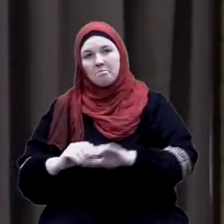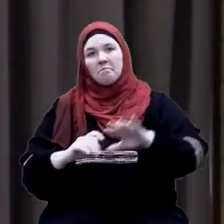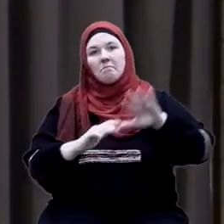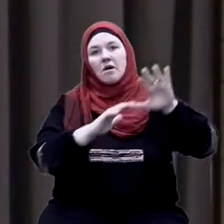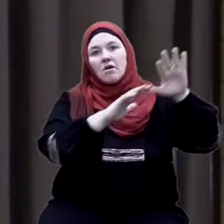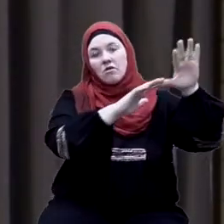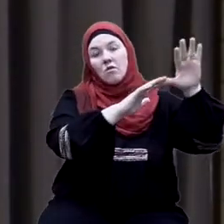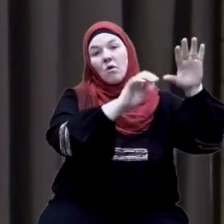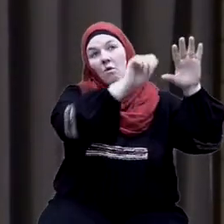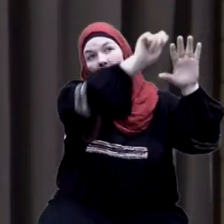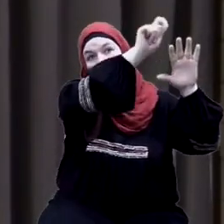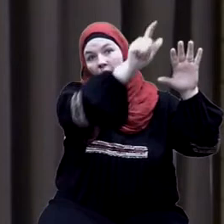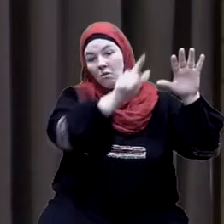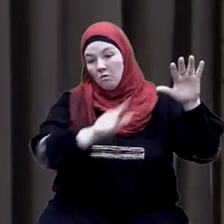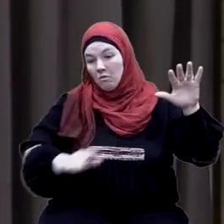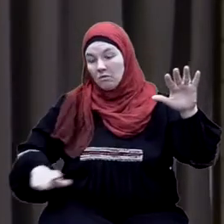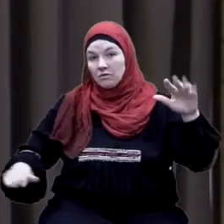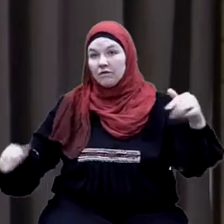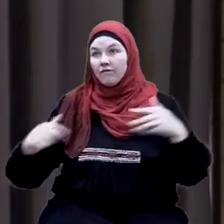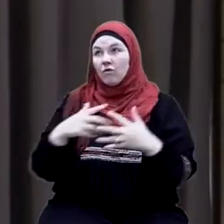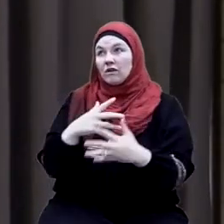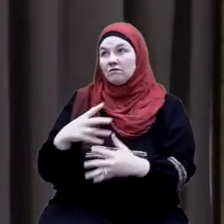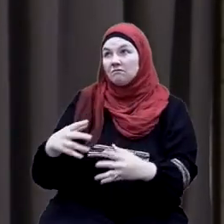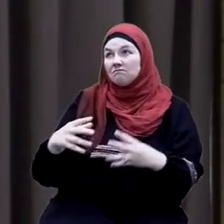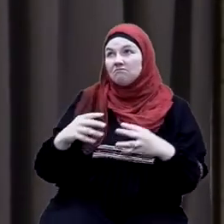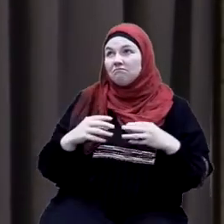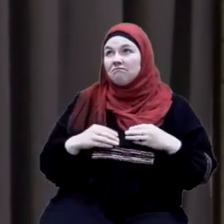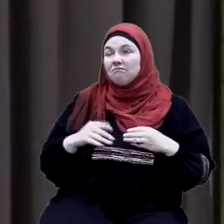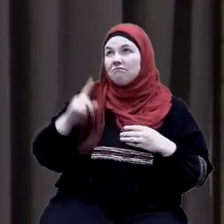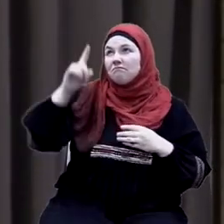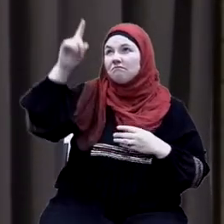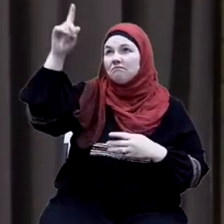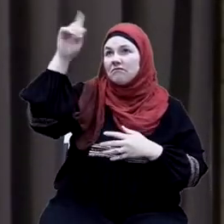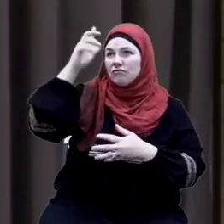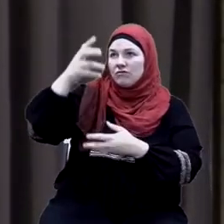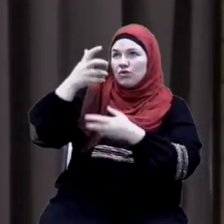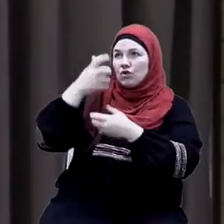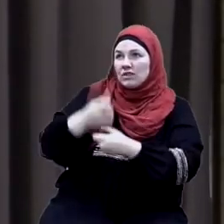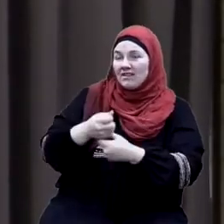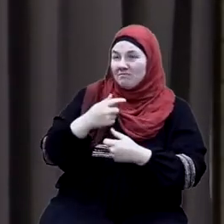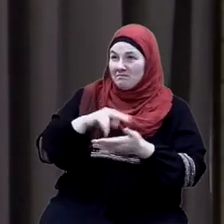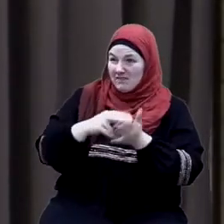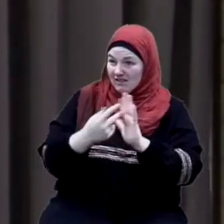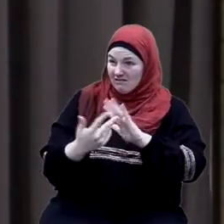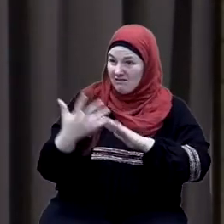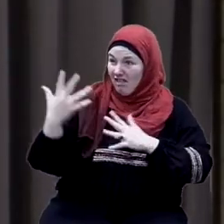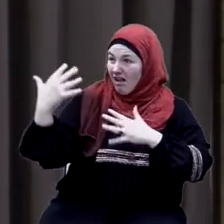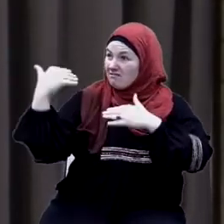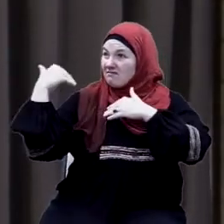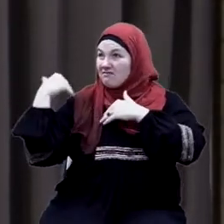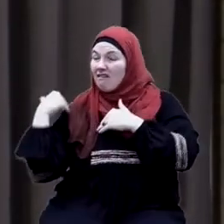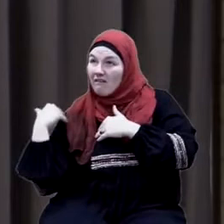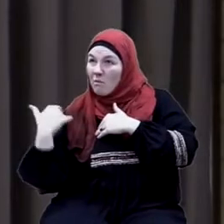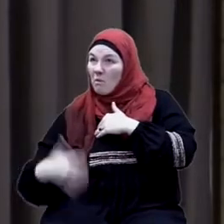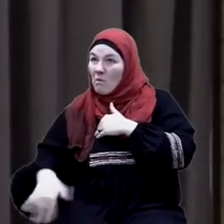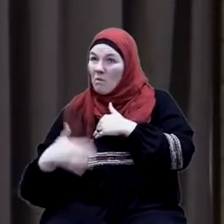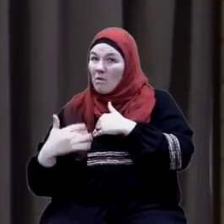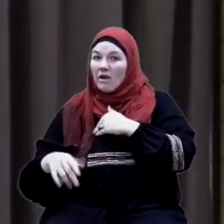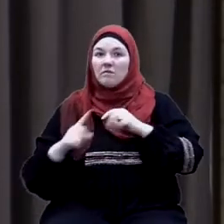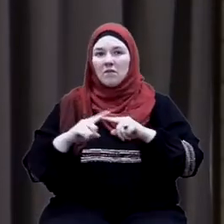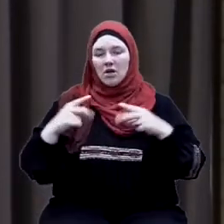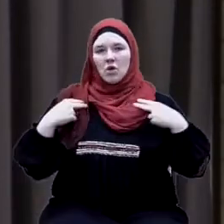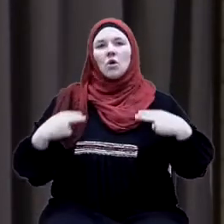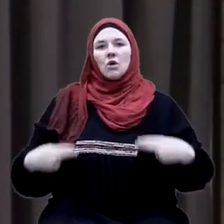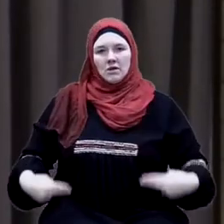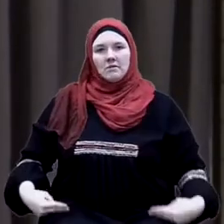were afraid to accept it, to carry it, to take the responsibility, but man